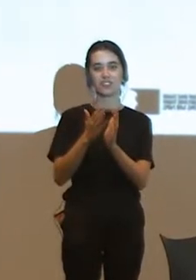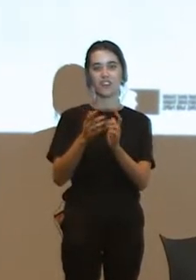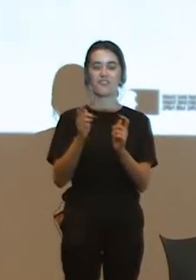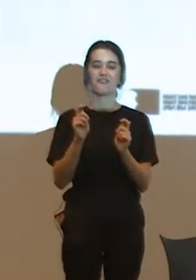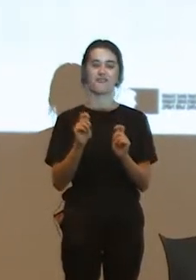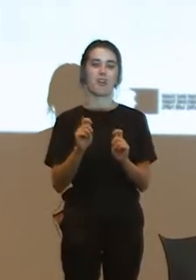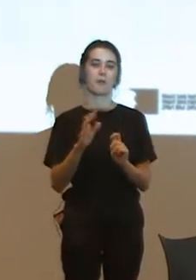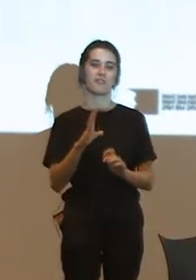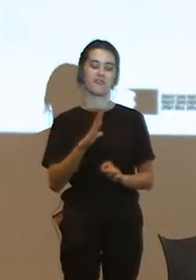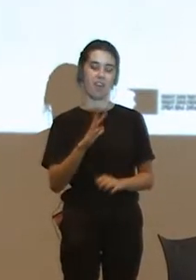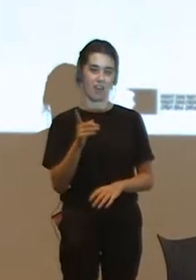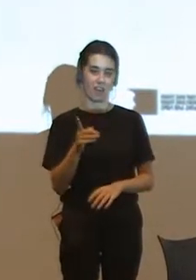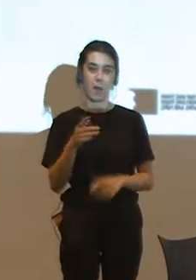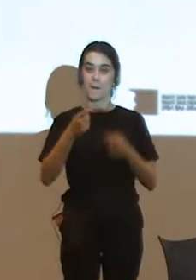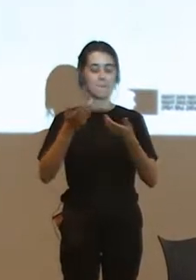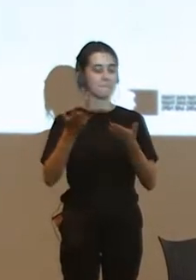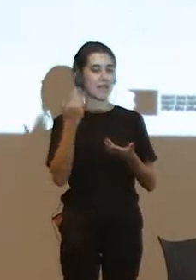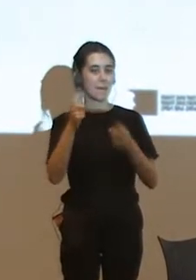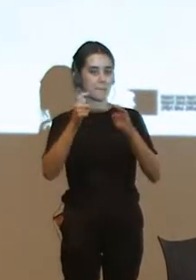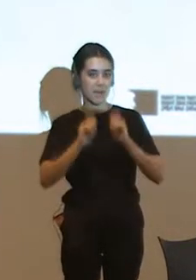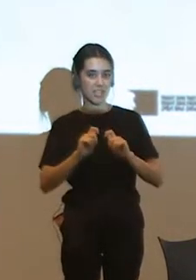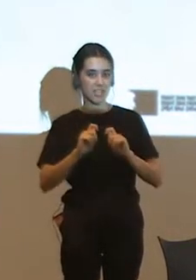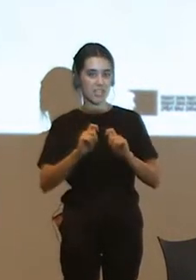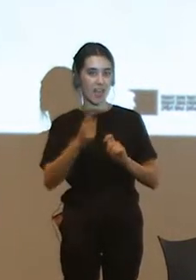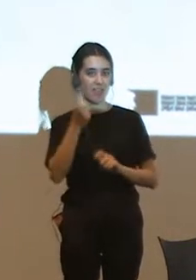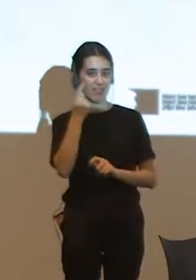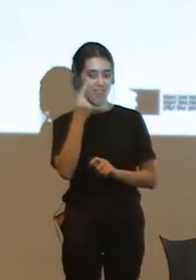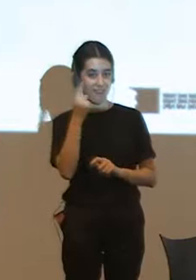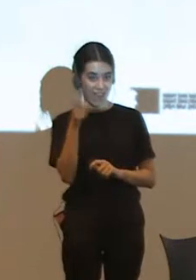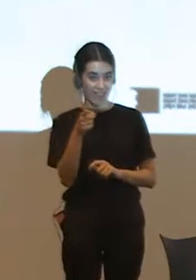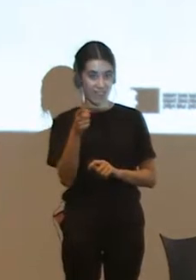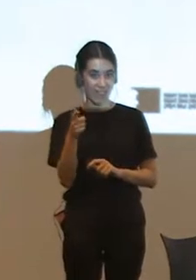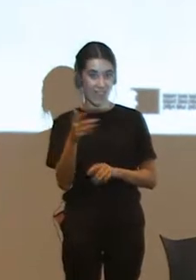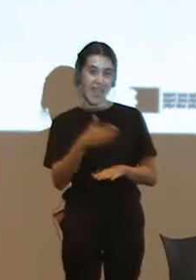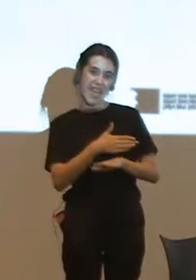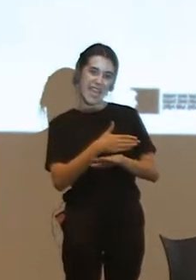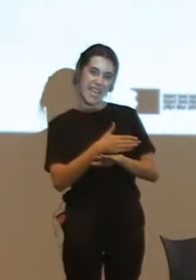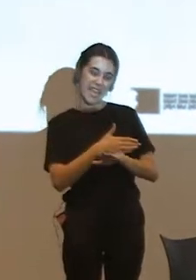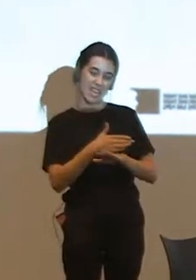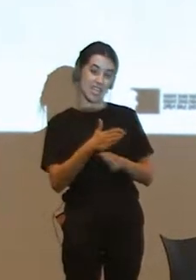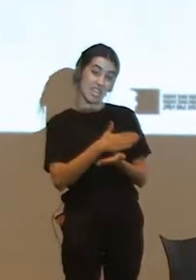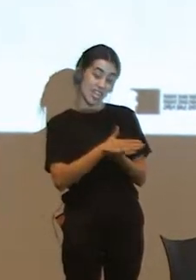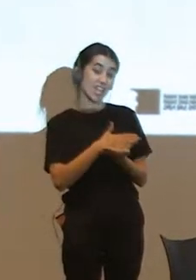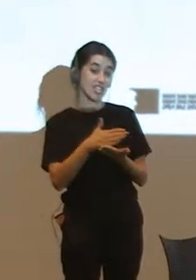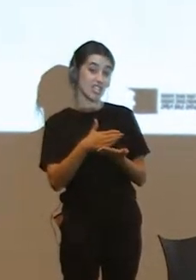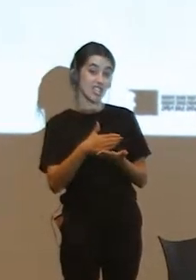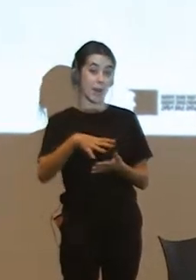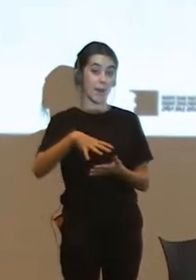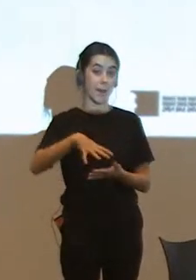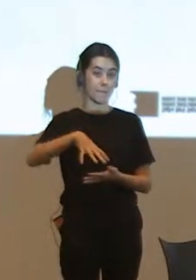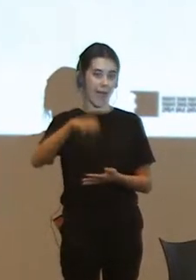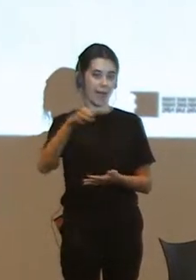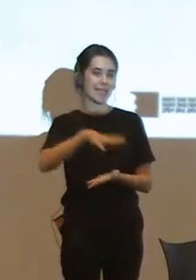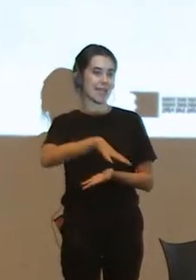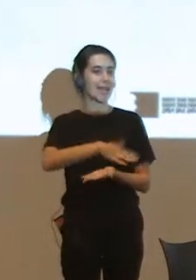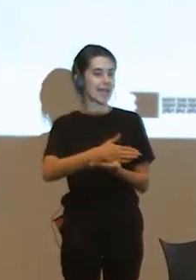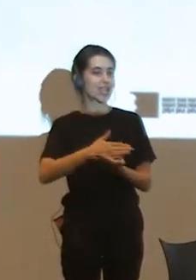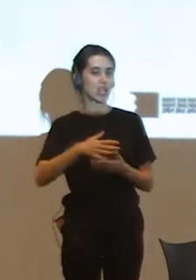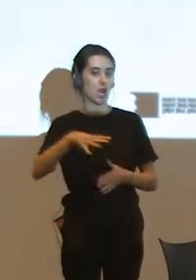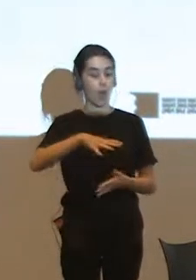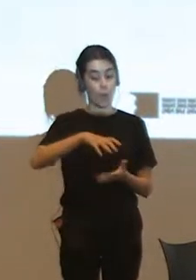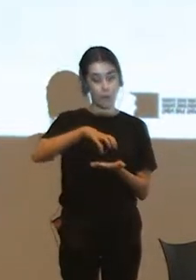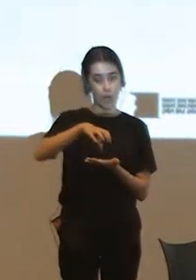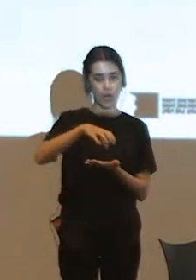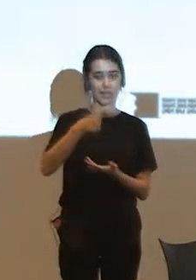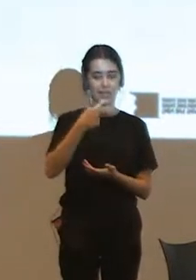transit zones on the serbian border which were places of detention where if after a very unjust